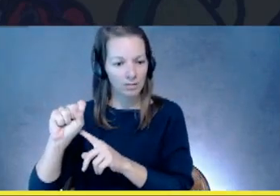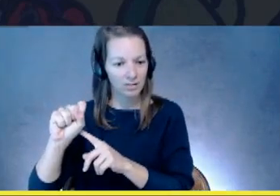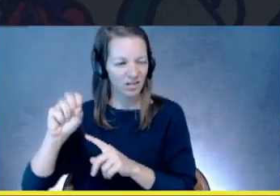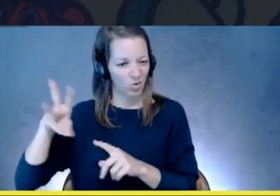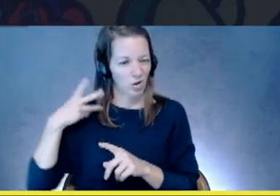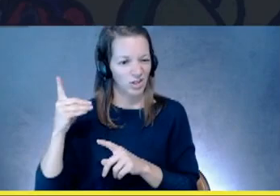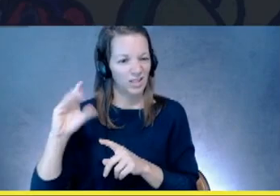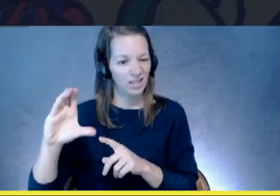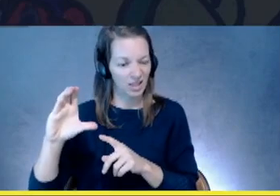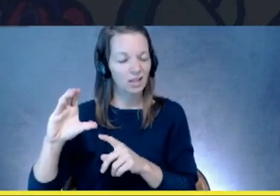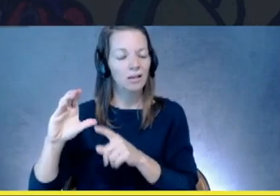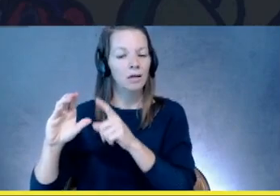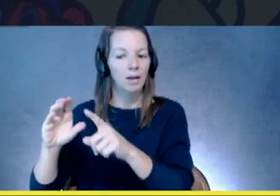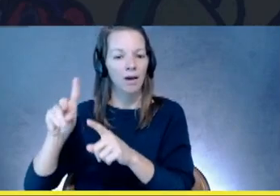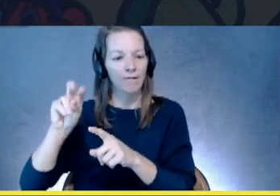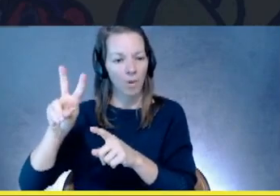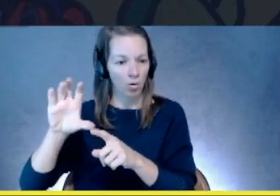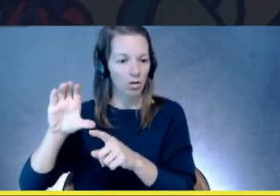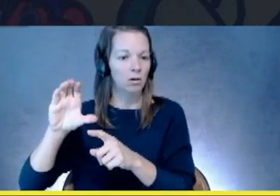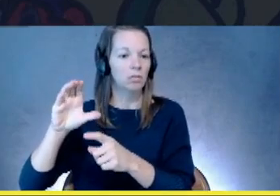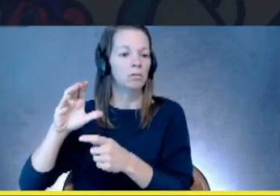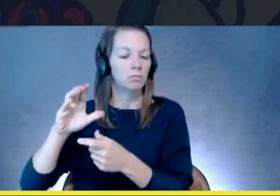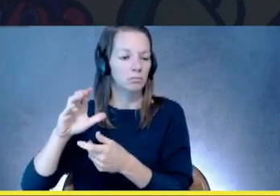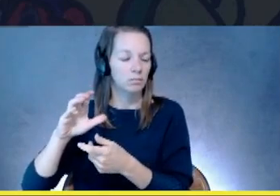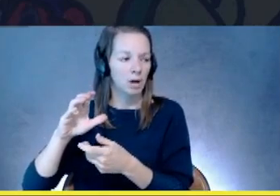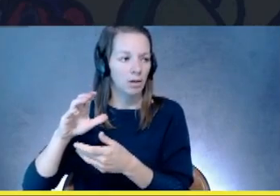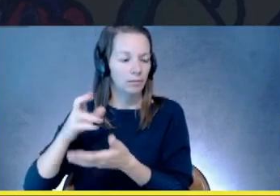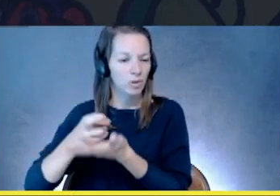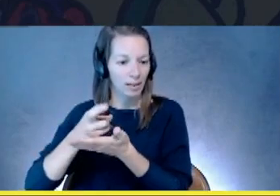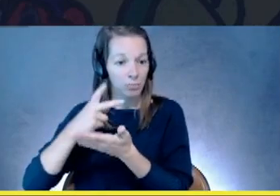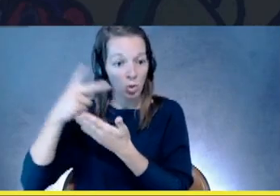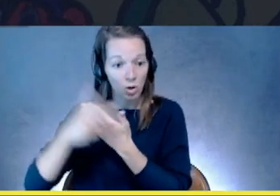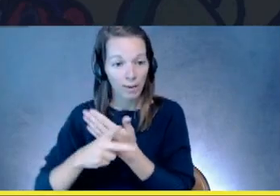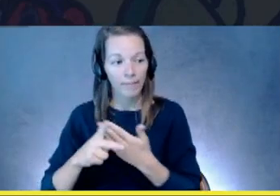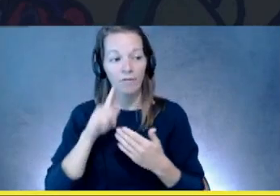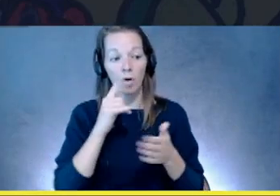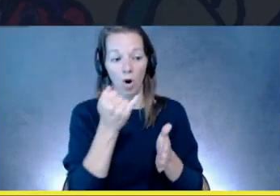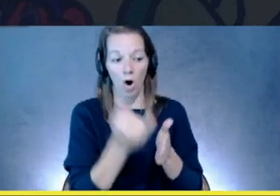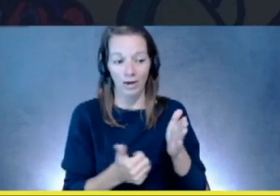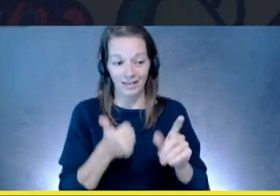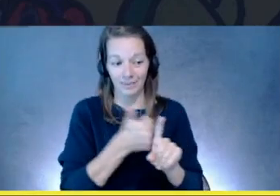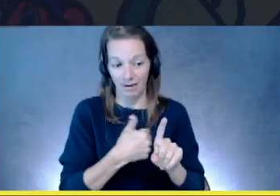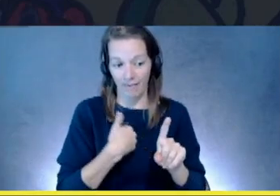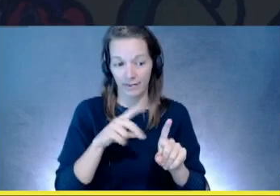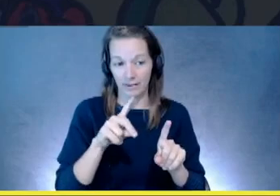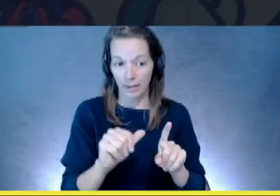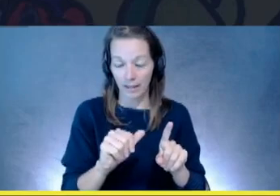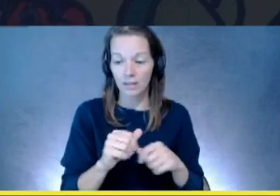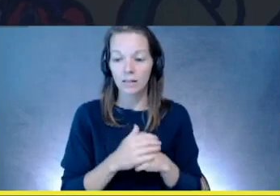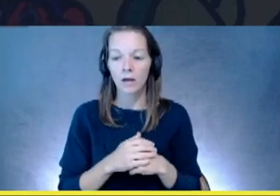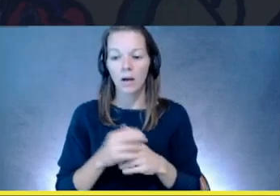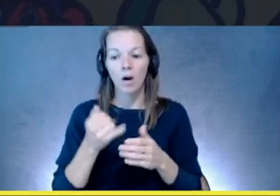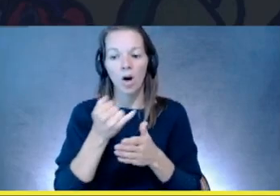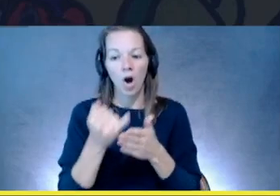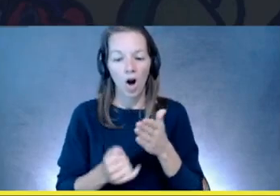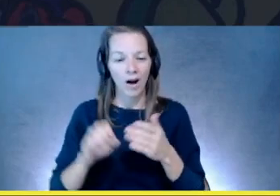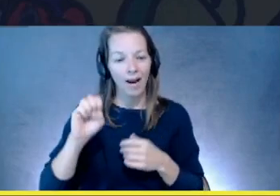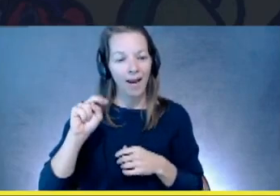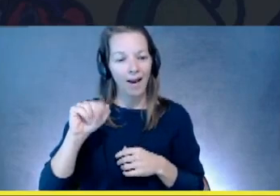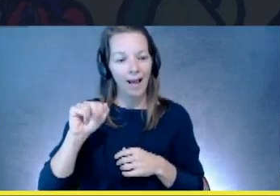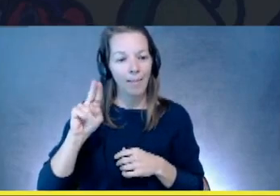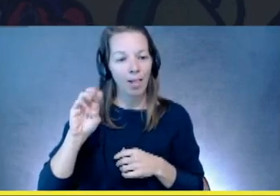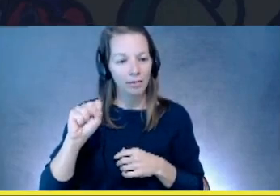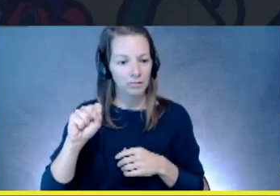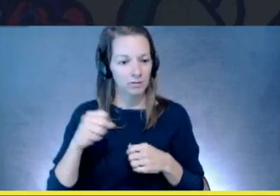gallery and vocational arts program that supports artists living with disabilities. Art Enables is dedicated to creating opportunities for artists